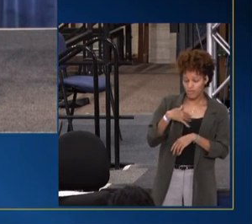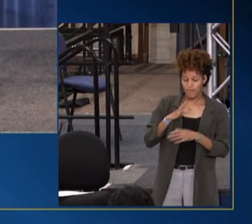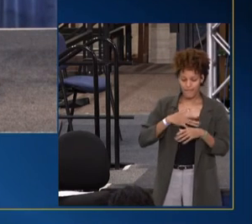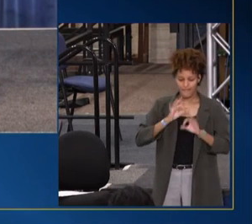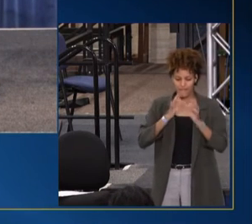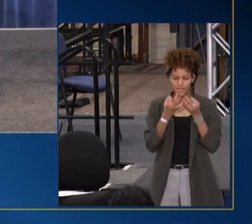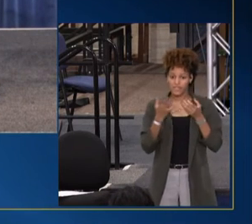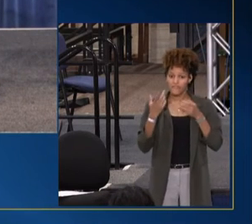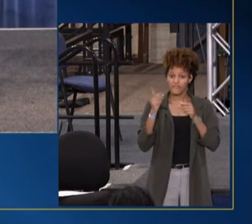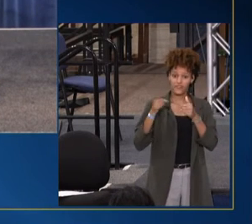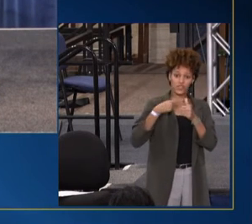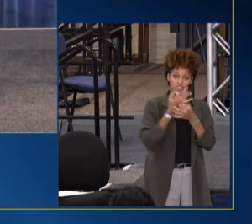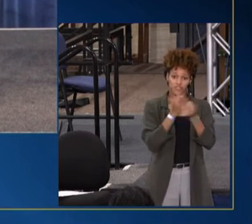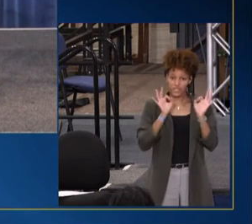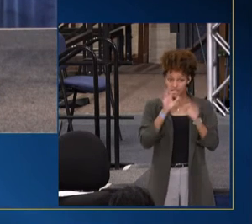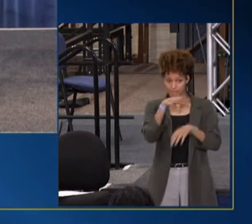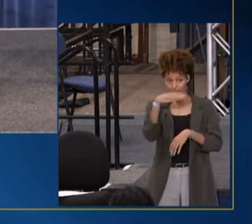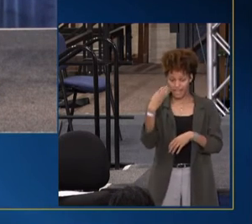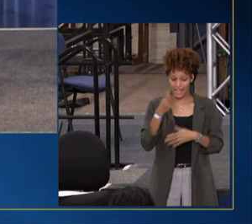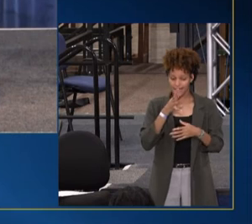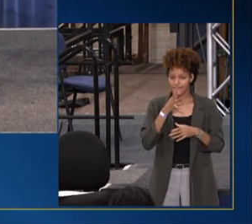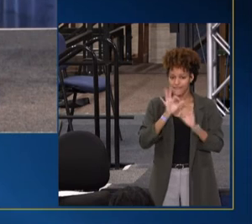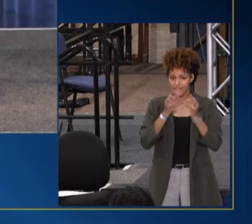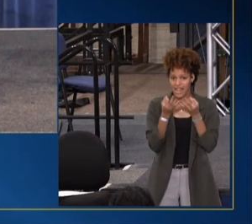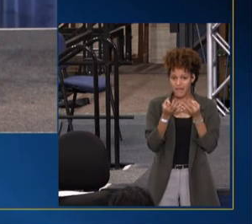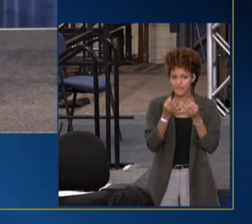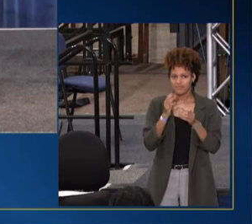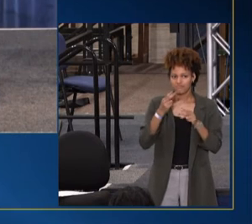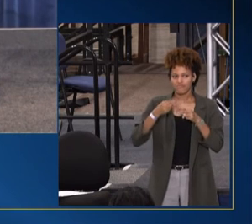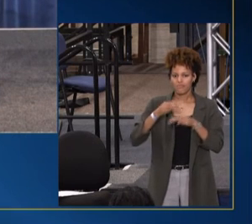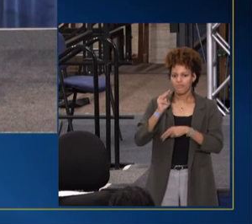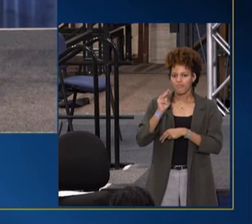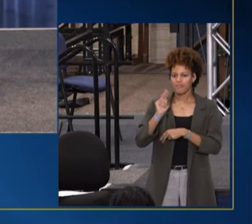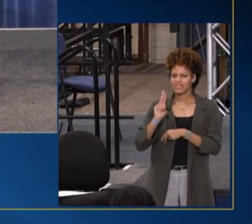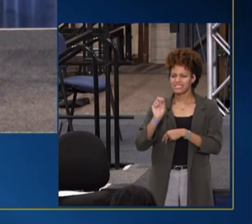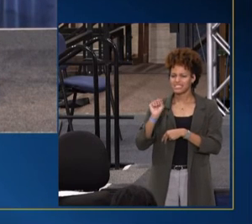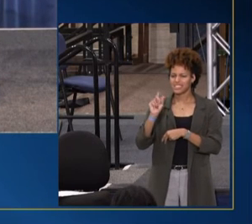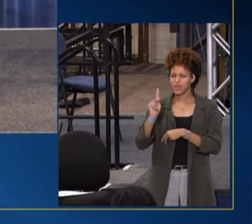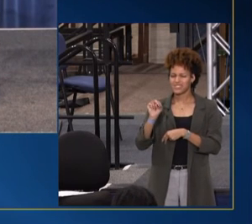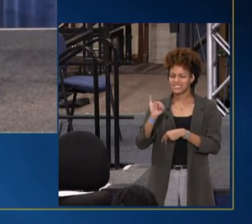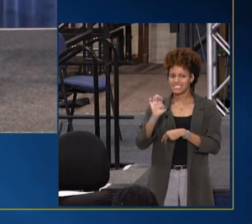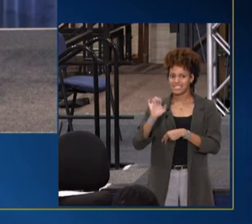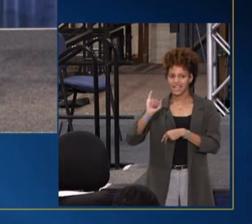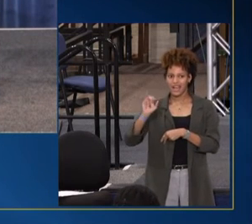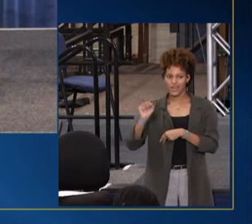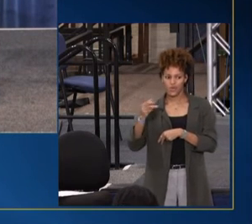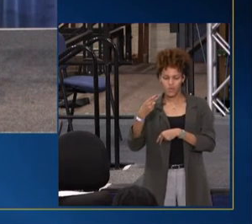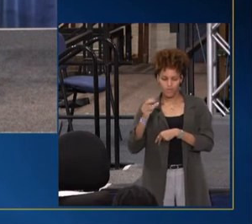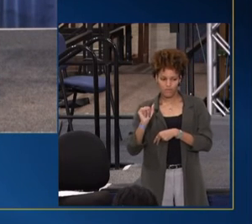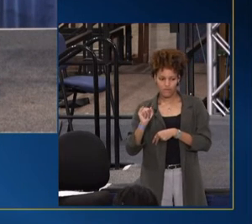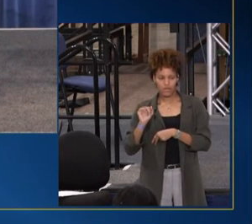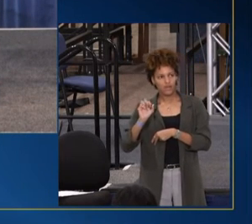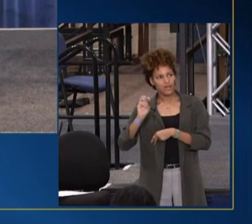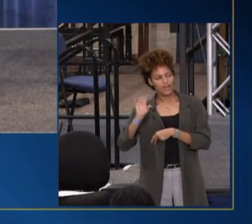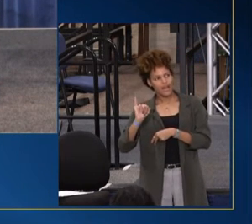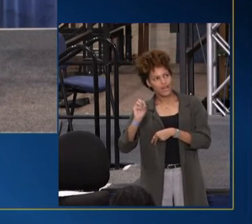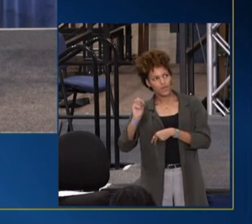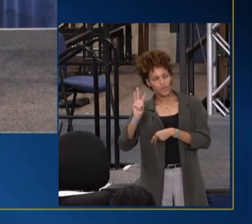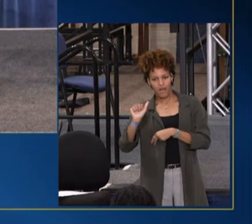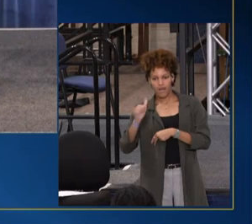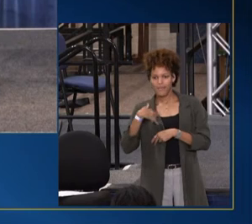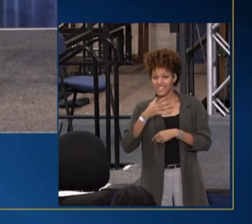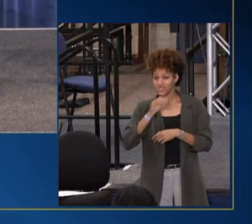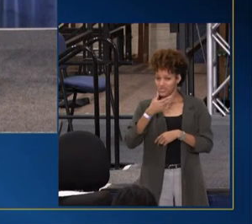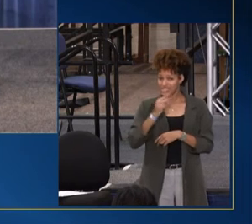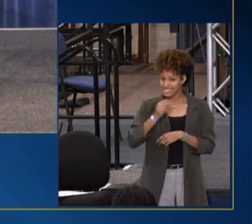first free Black family in a town called Muscatine, Iowa. And when I was growing up, they told us a story a lot of how my great aunt in her life had said that